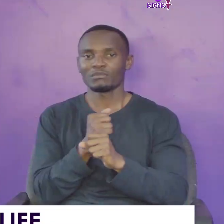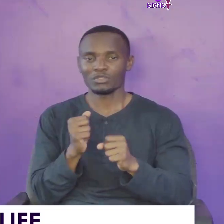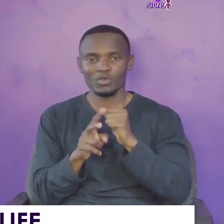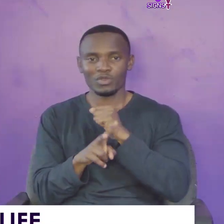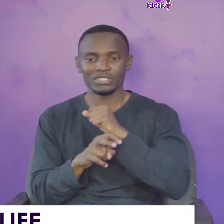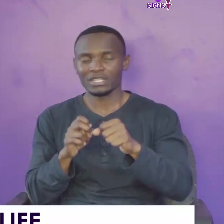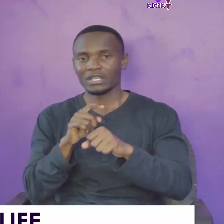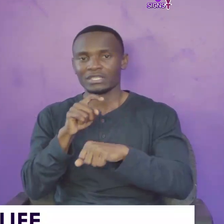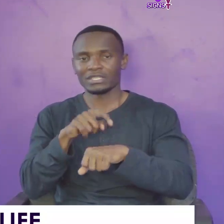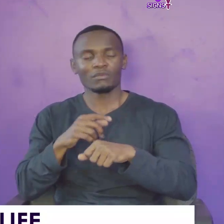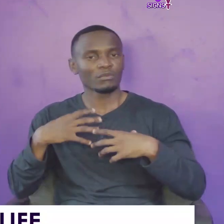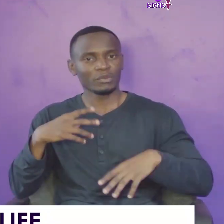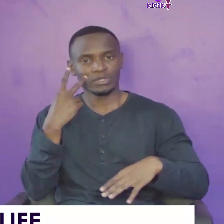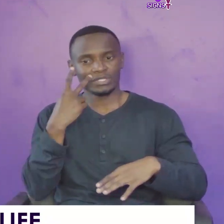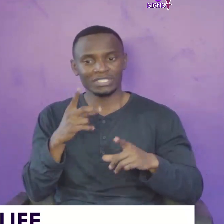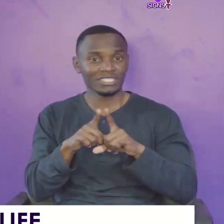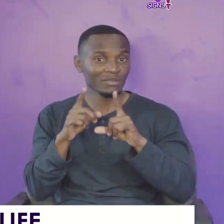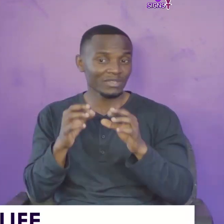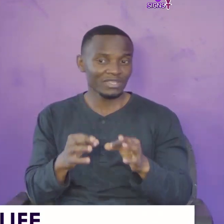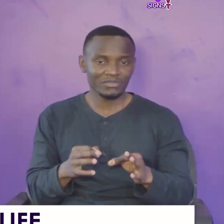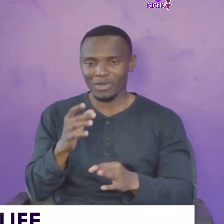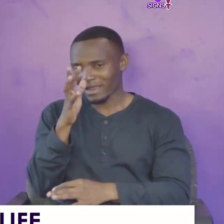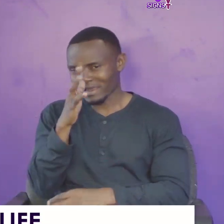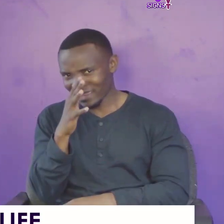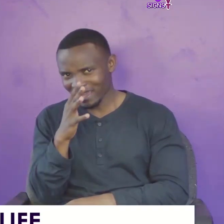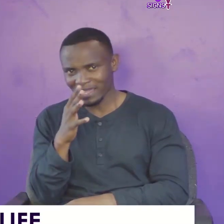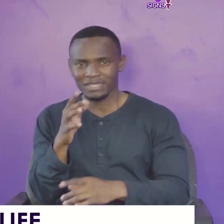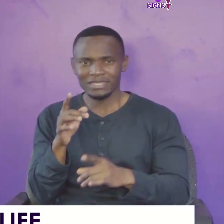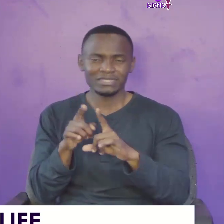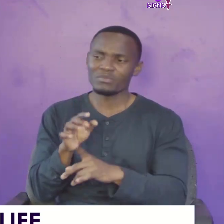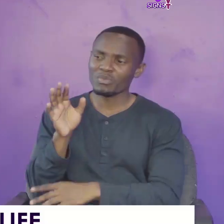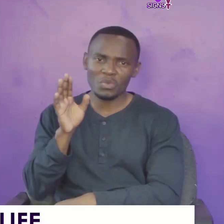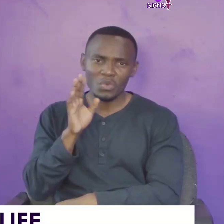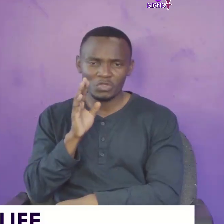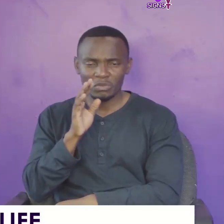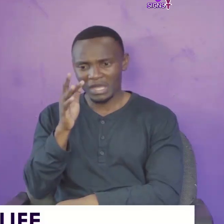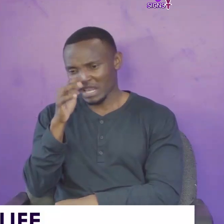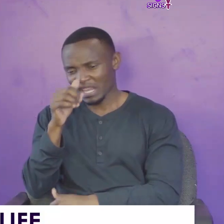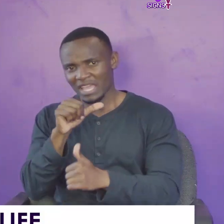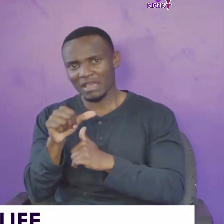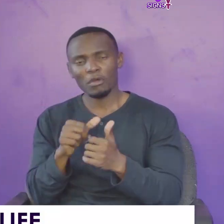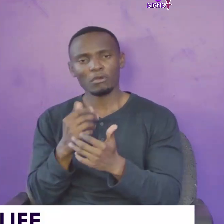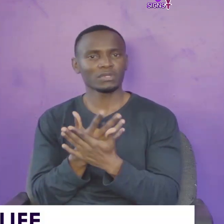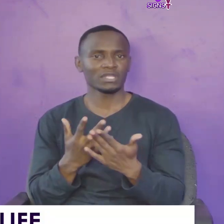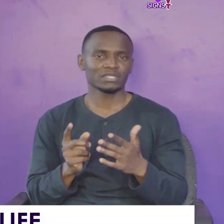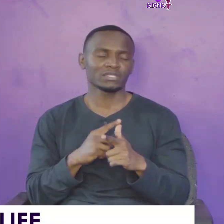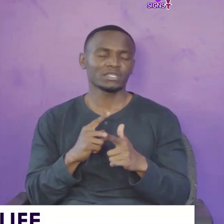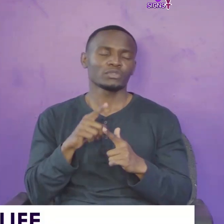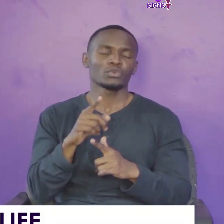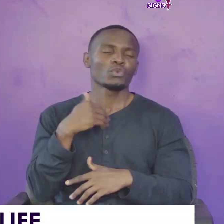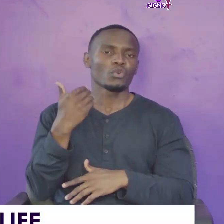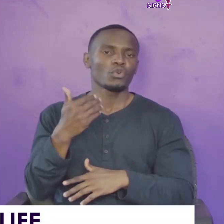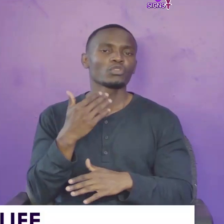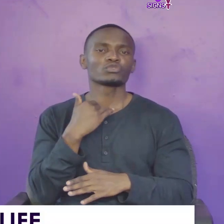if you're backbiting, you're lying about certain things, you will always want to do it